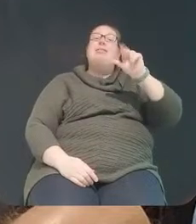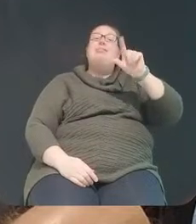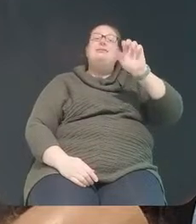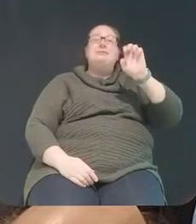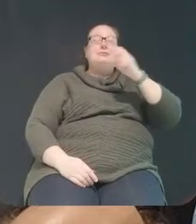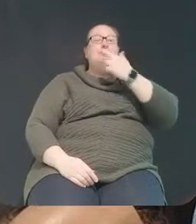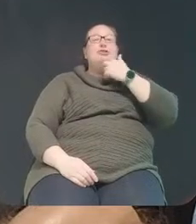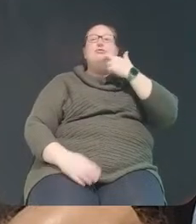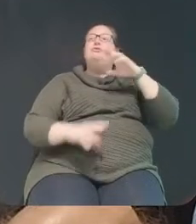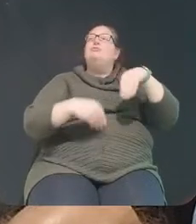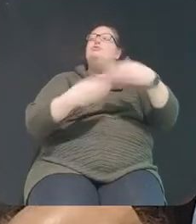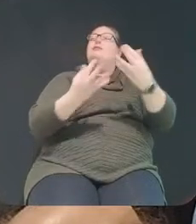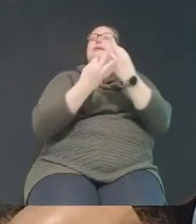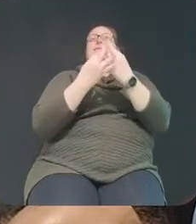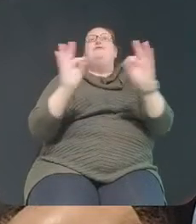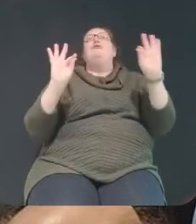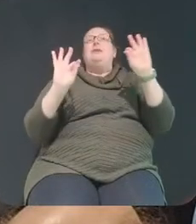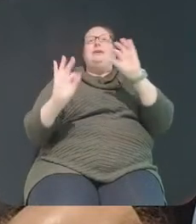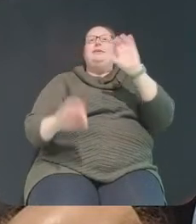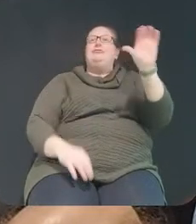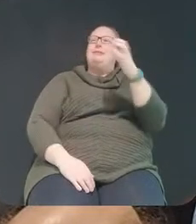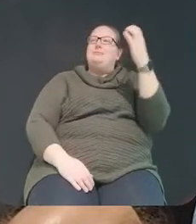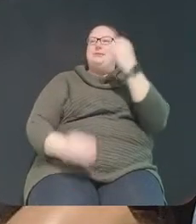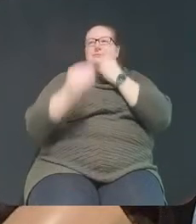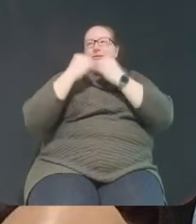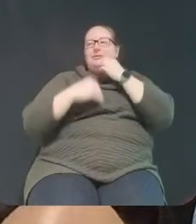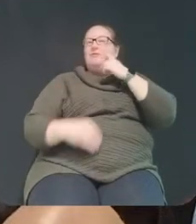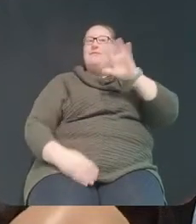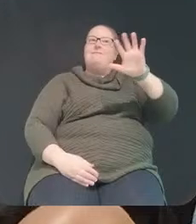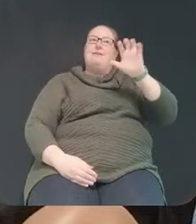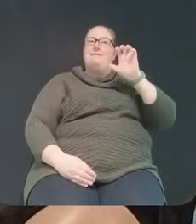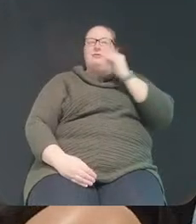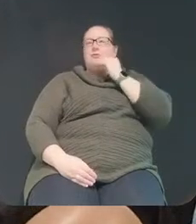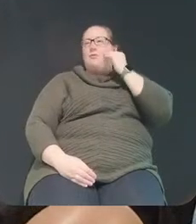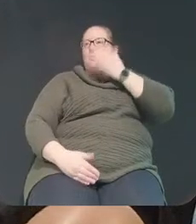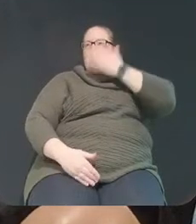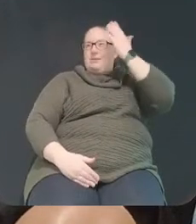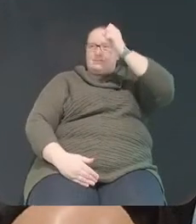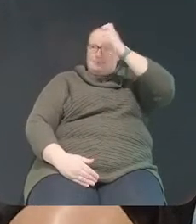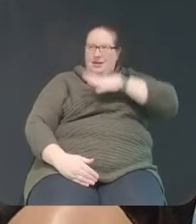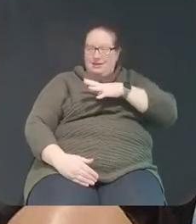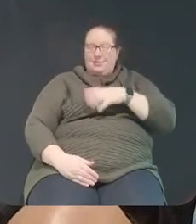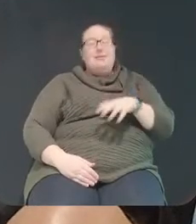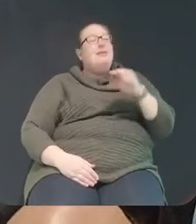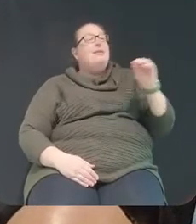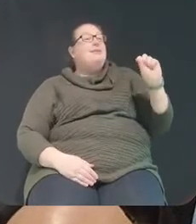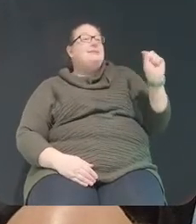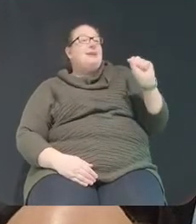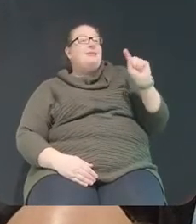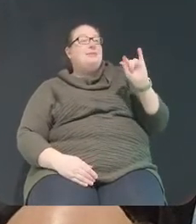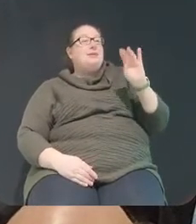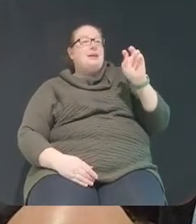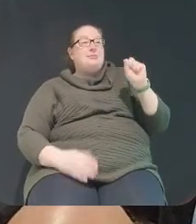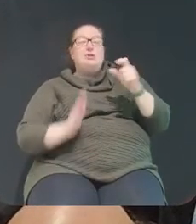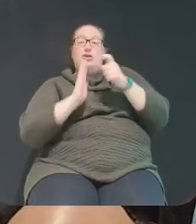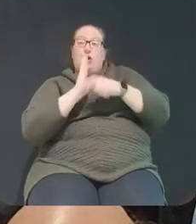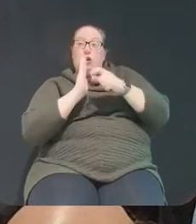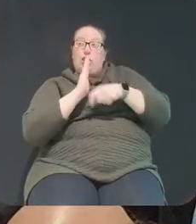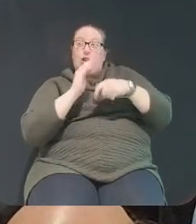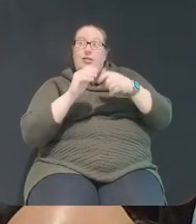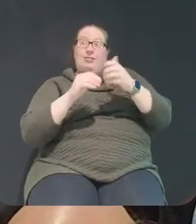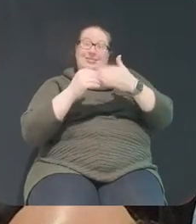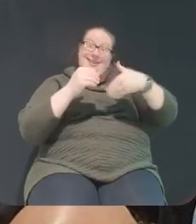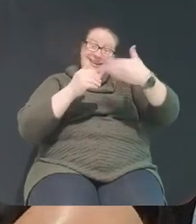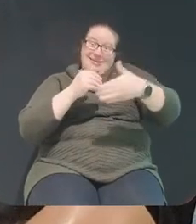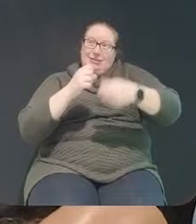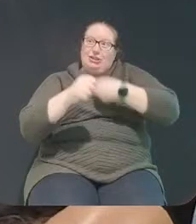providing free Christmas meals to, quote, 500 homeless men. And a Seattle Times article the following year reported that the